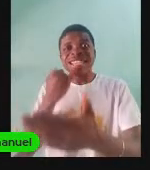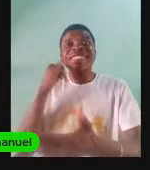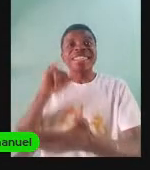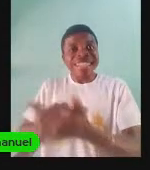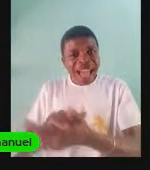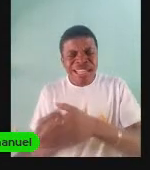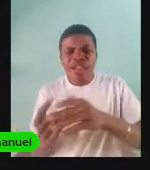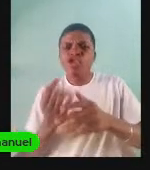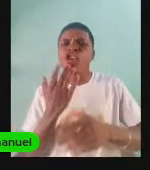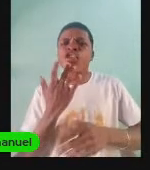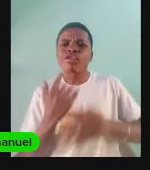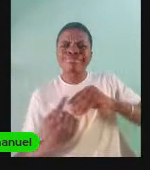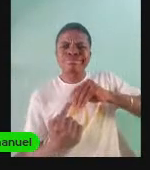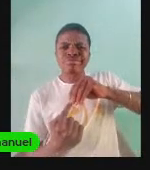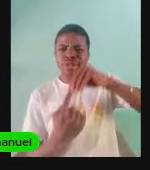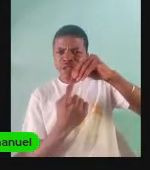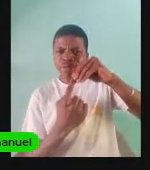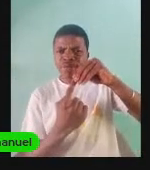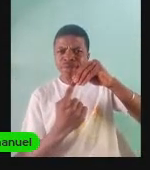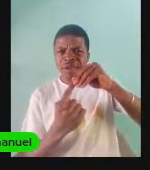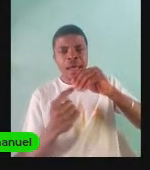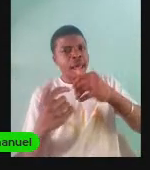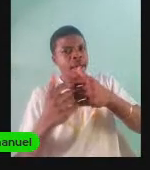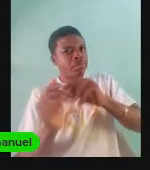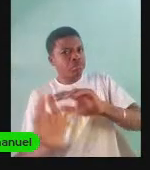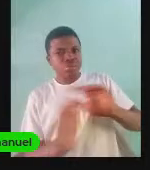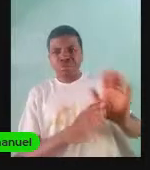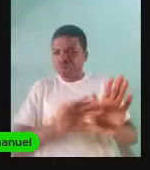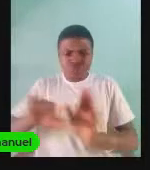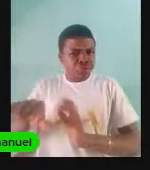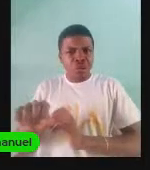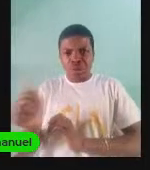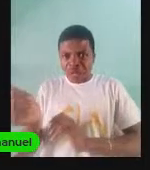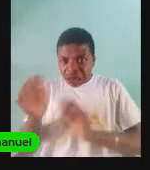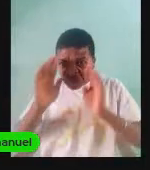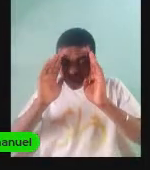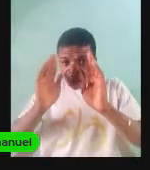right? Let's look at other examples.